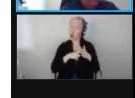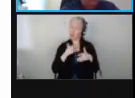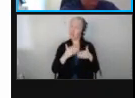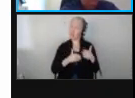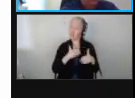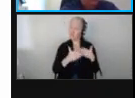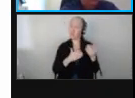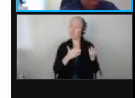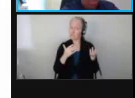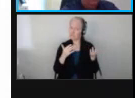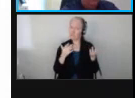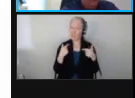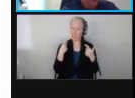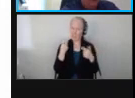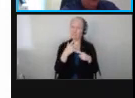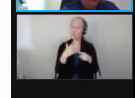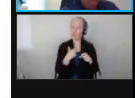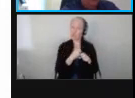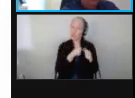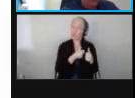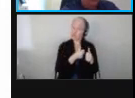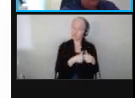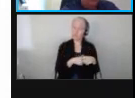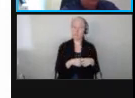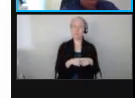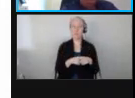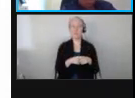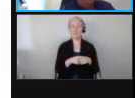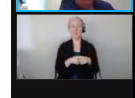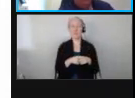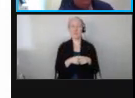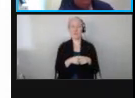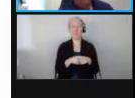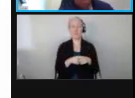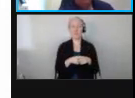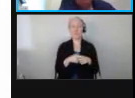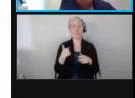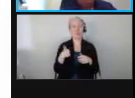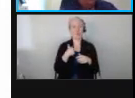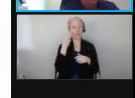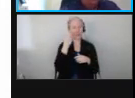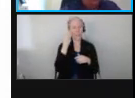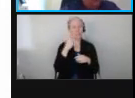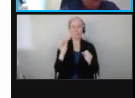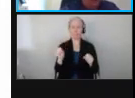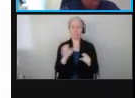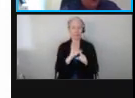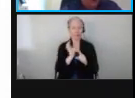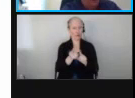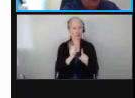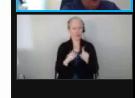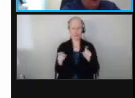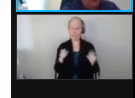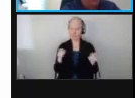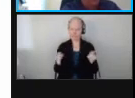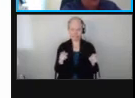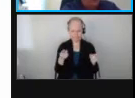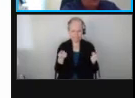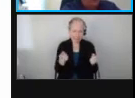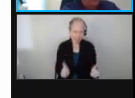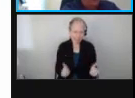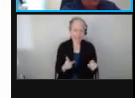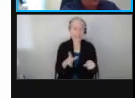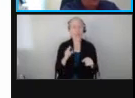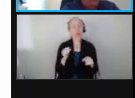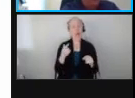within NASA over the past years. Certainly, we all realize that cultural differences exist, and we have, I think,